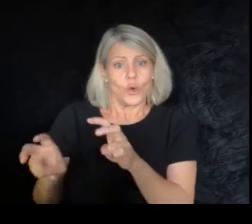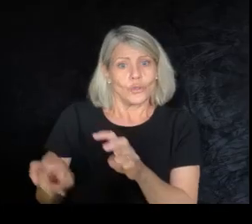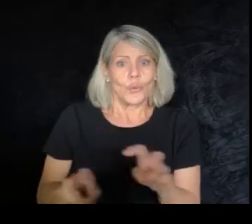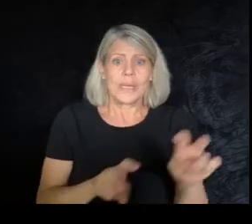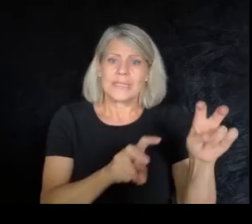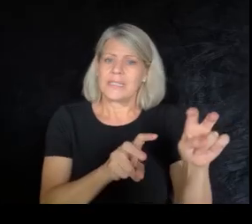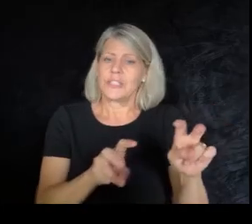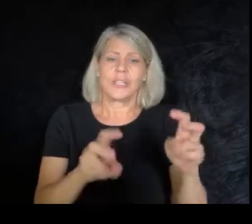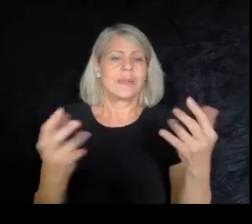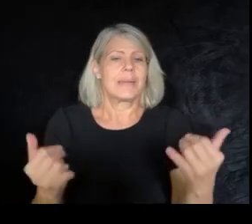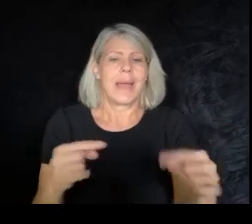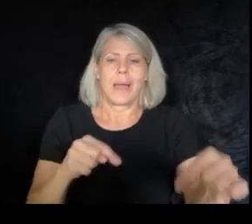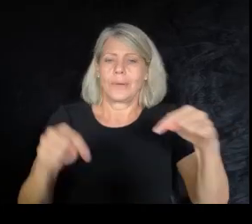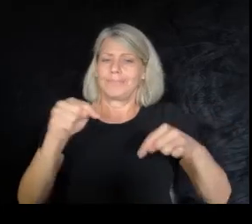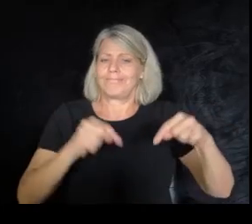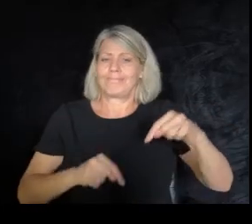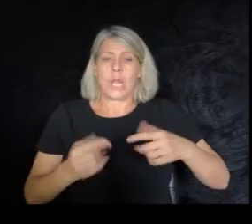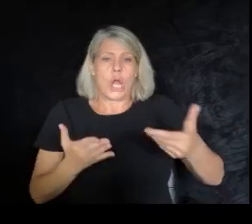new referral.